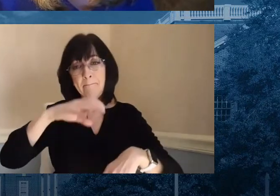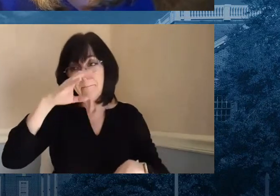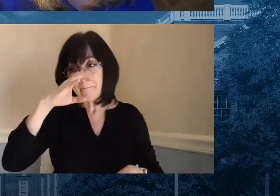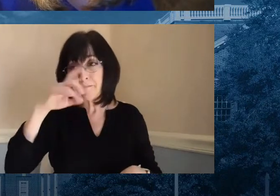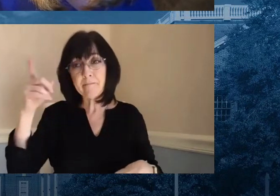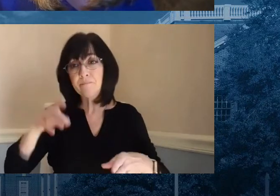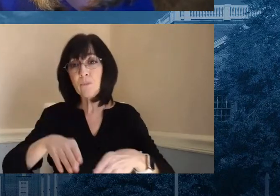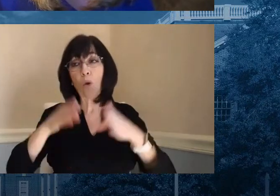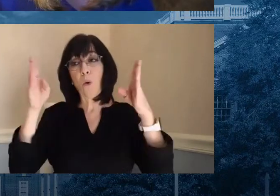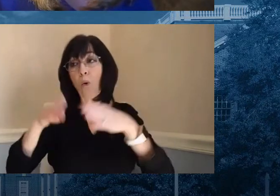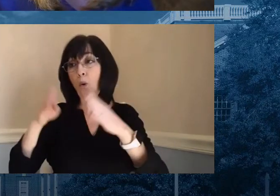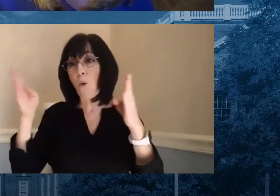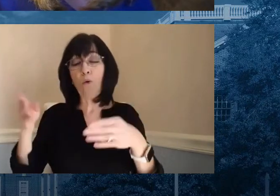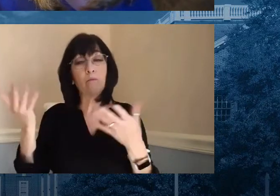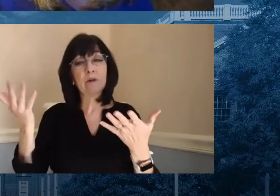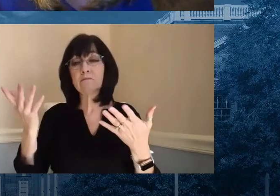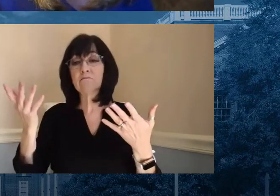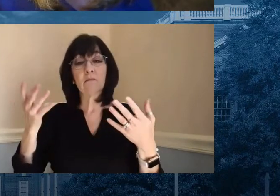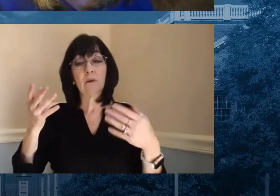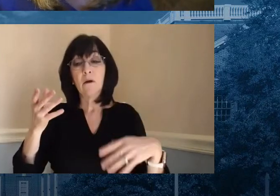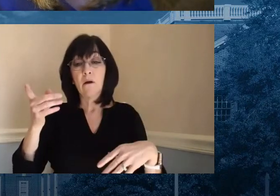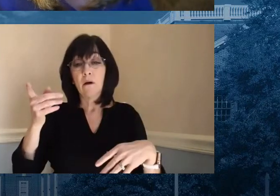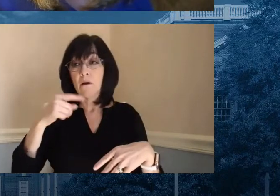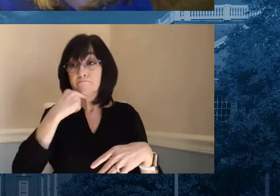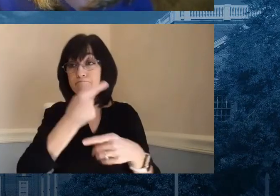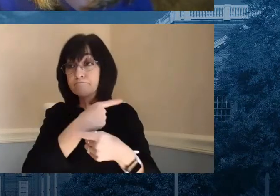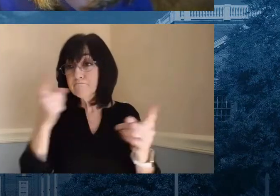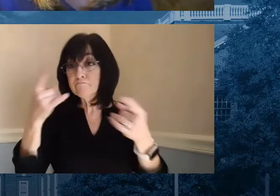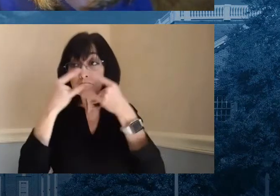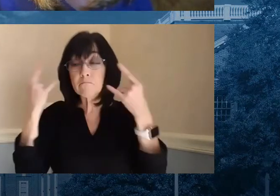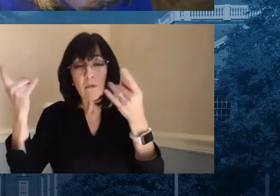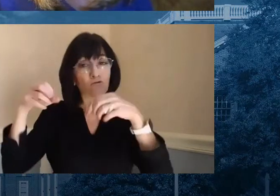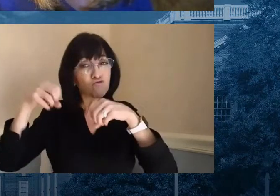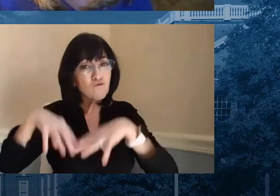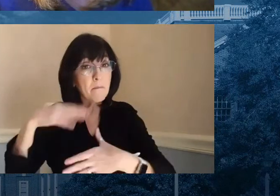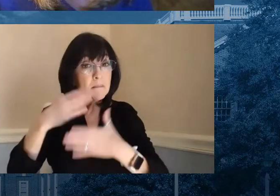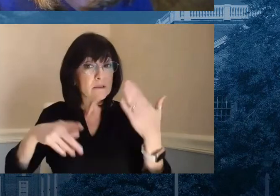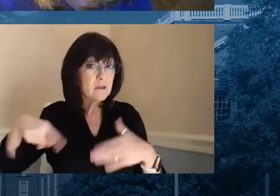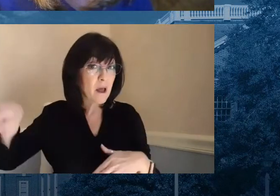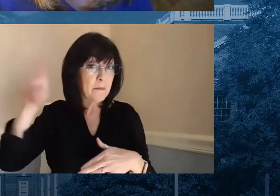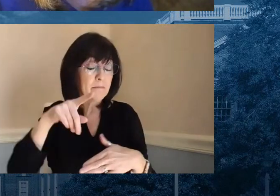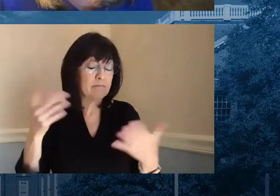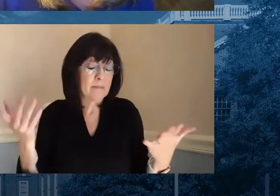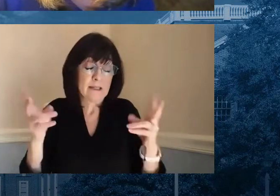and then eliminate or soften some of the restrictions.